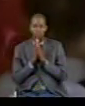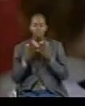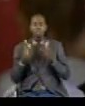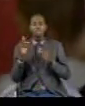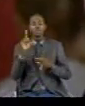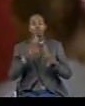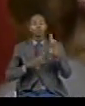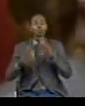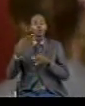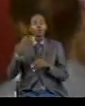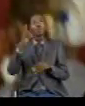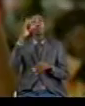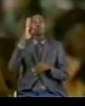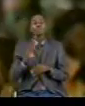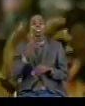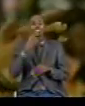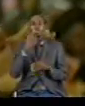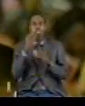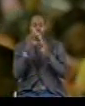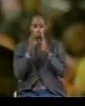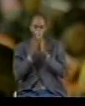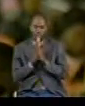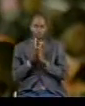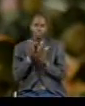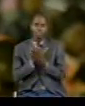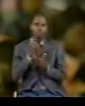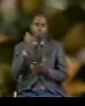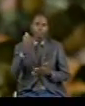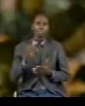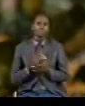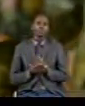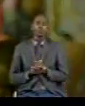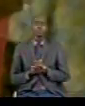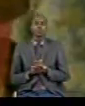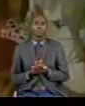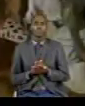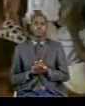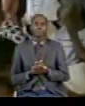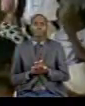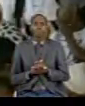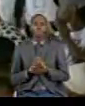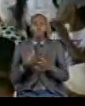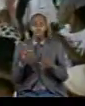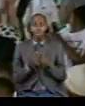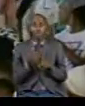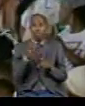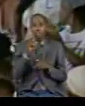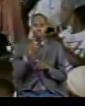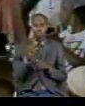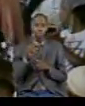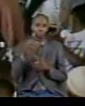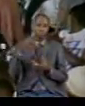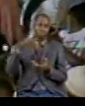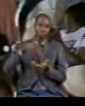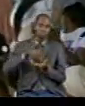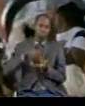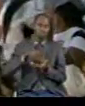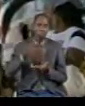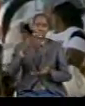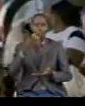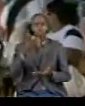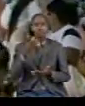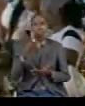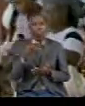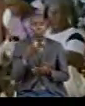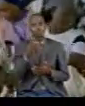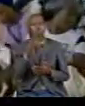say amen. Amen. Keep on standing. Our counselors are there, and they